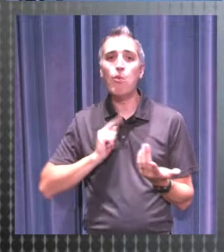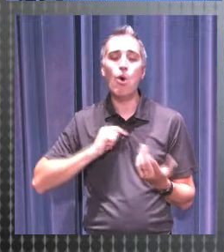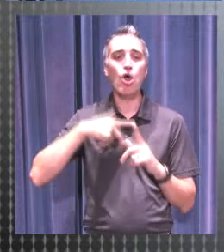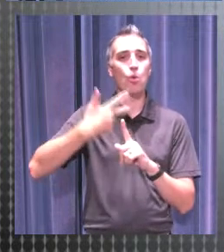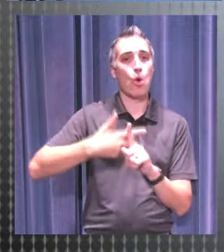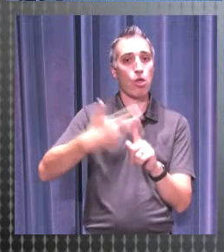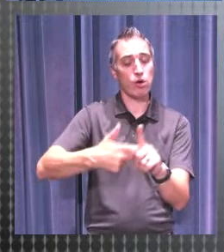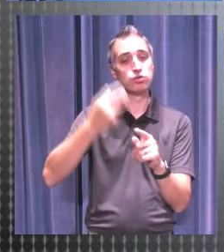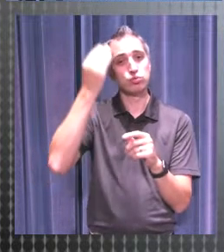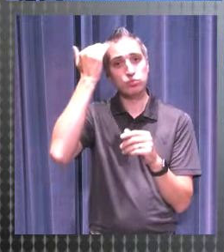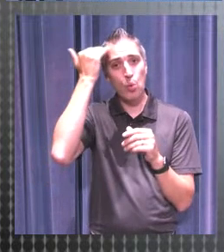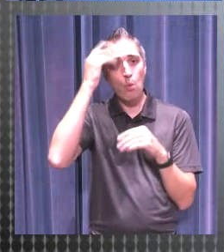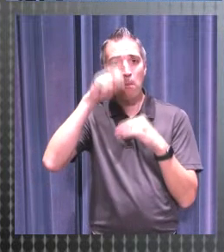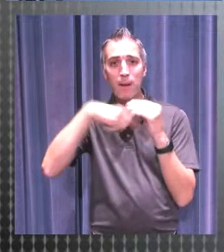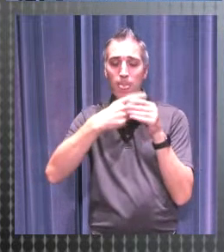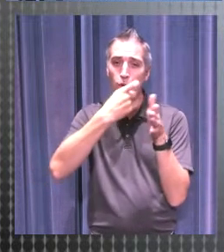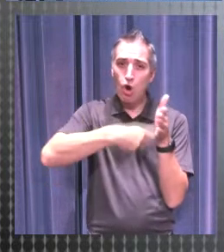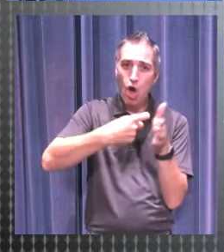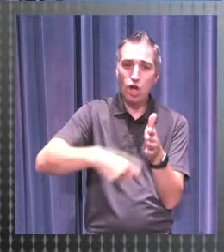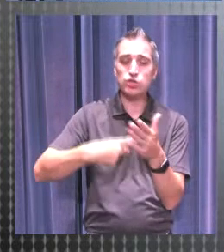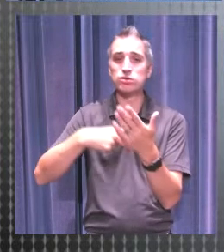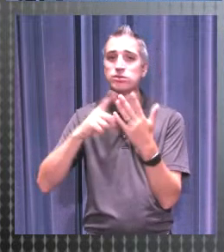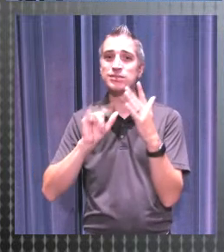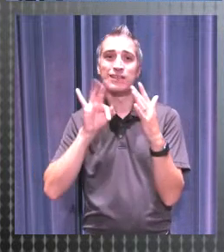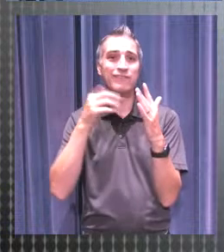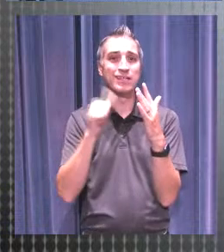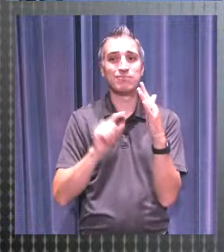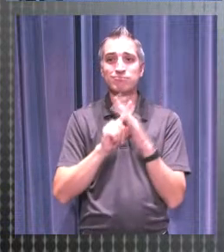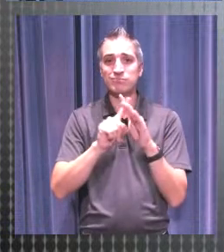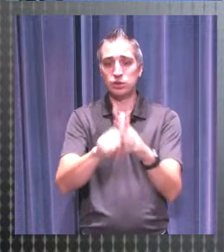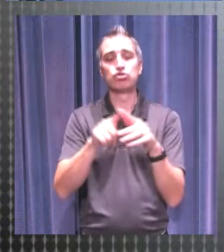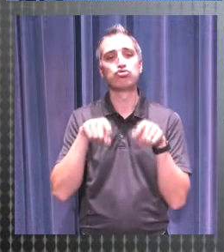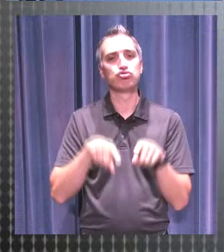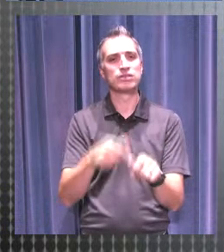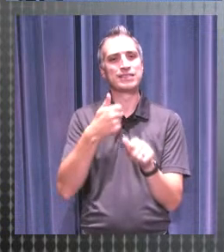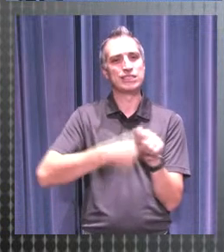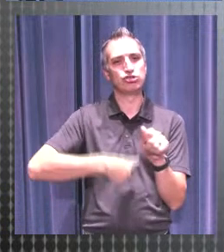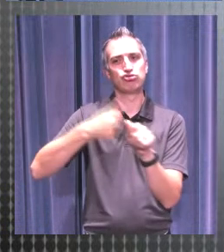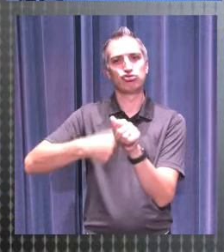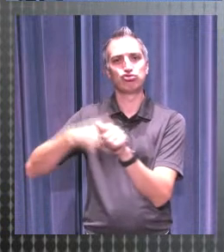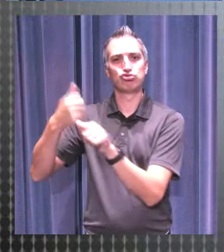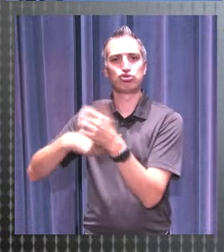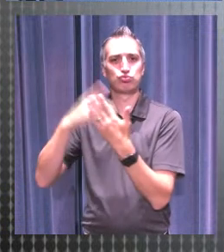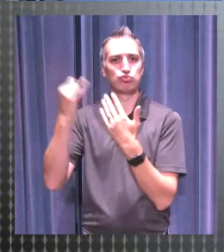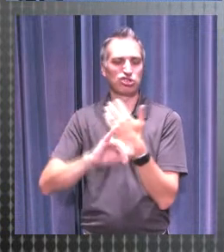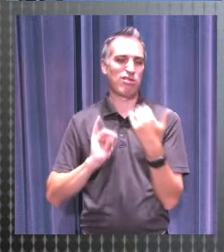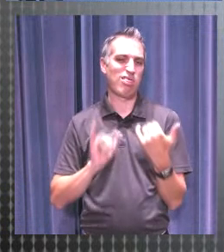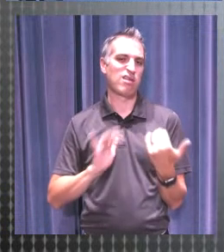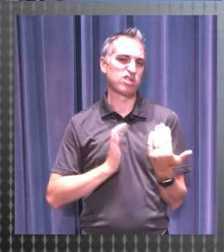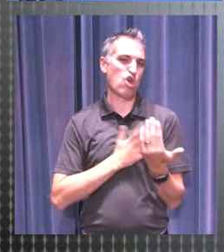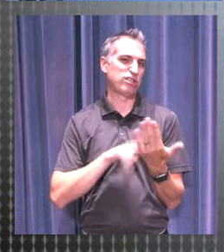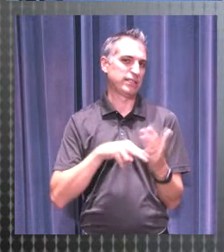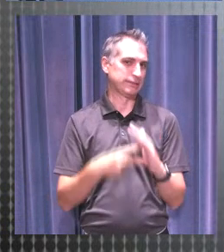the costs and what projects doing and what's coming up as we go through these different individual projects. That's the intent there.